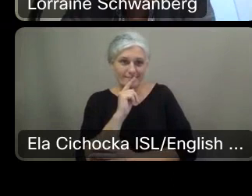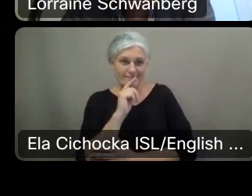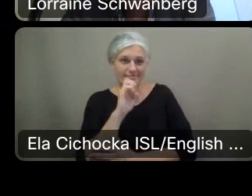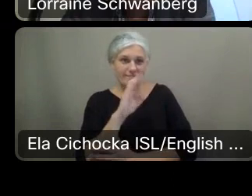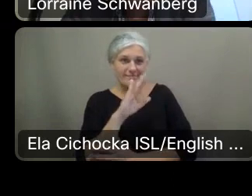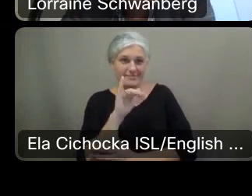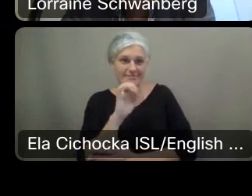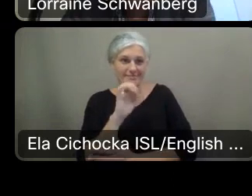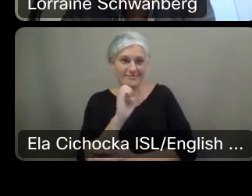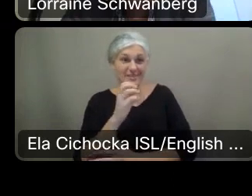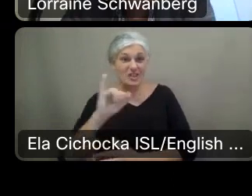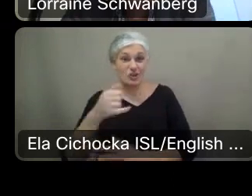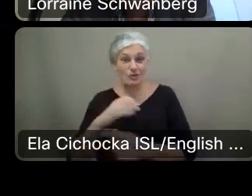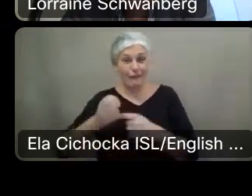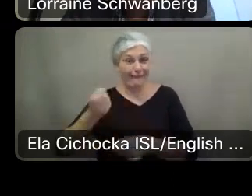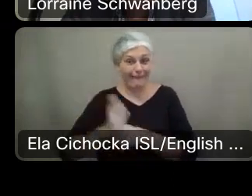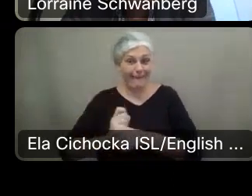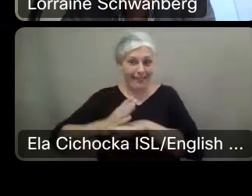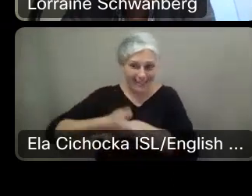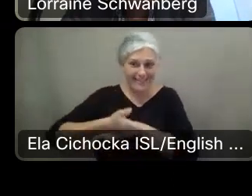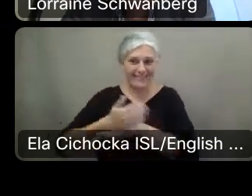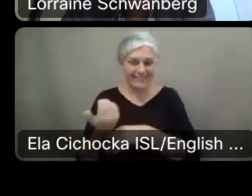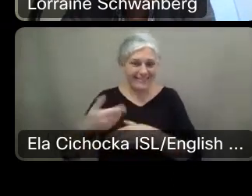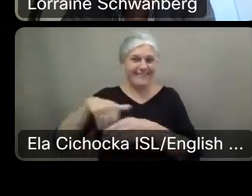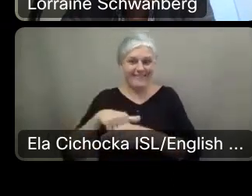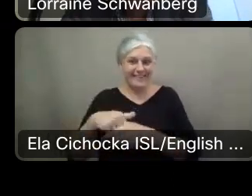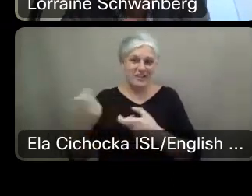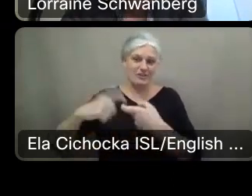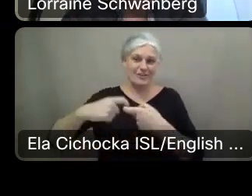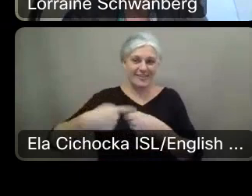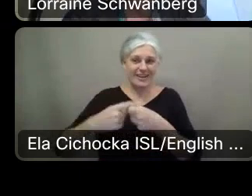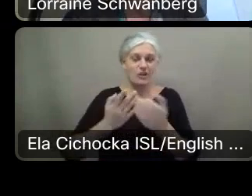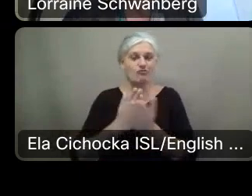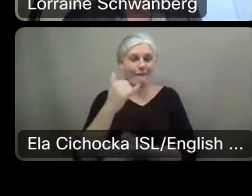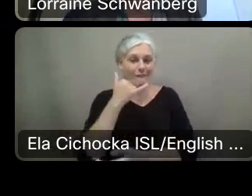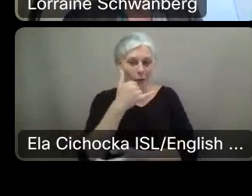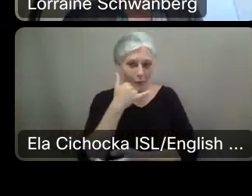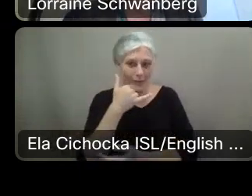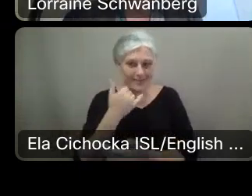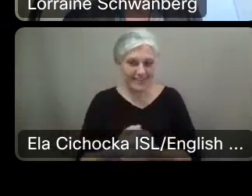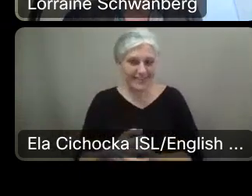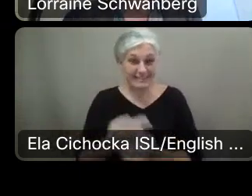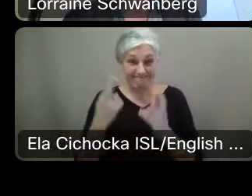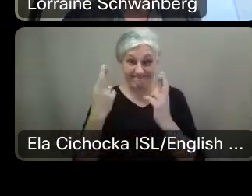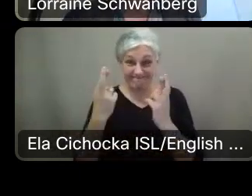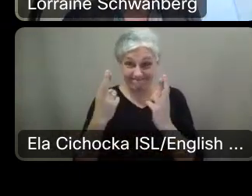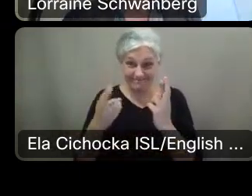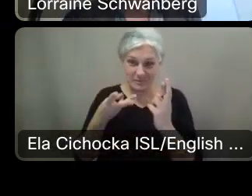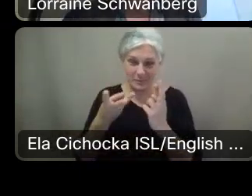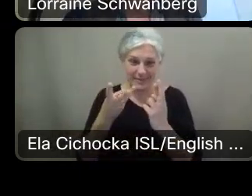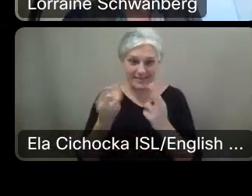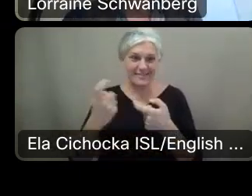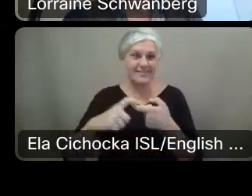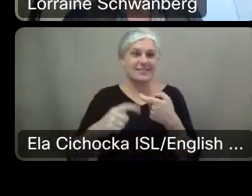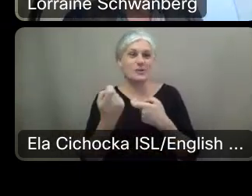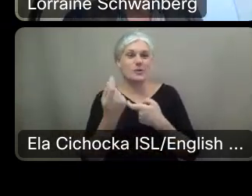John is working hard to come into the call now via the telephone. So hopefully he will join with us